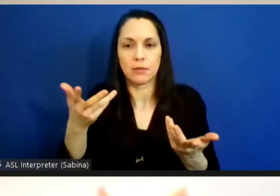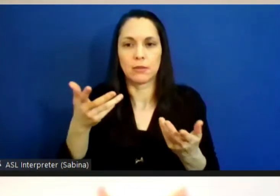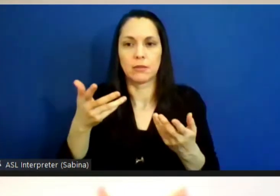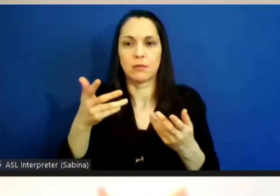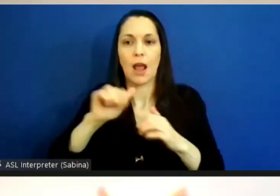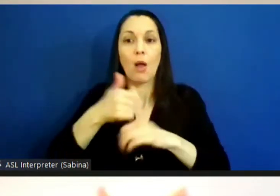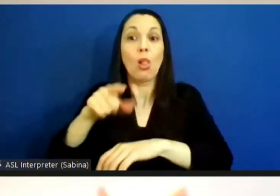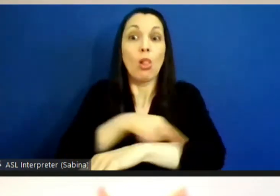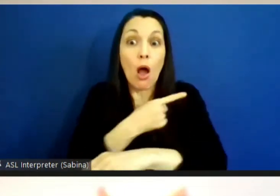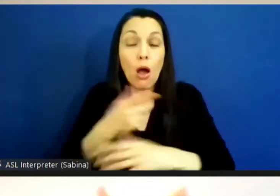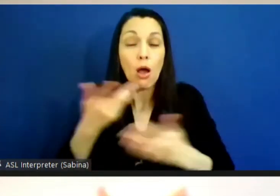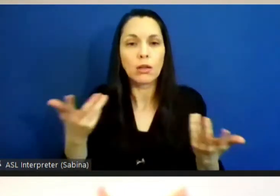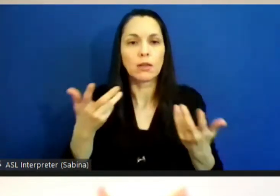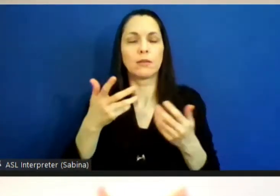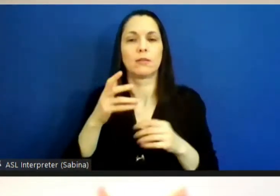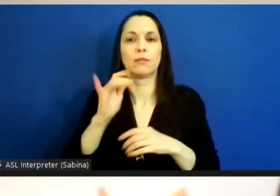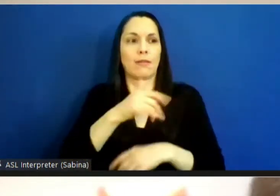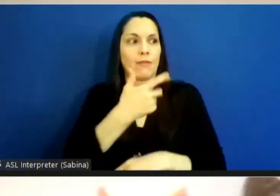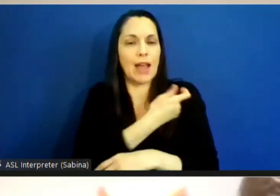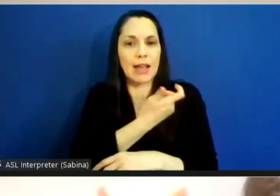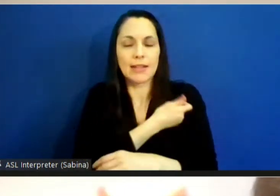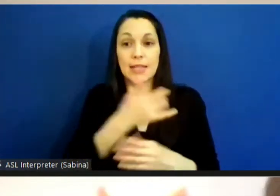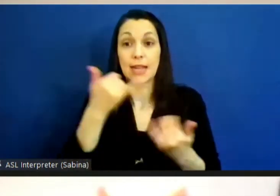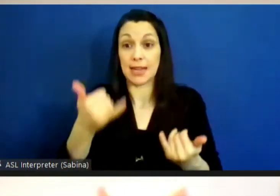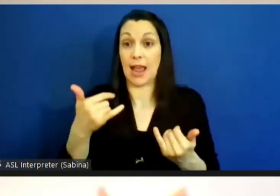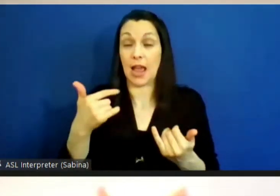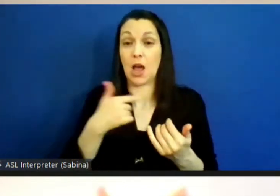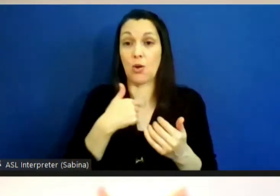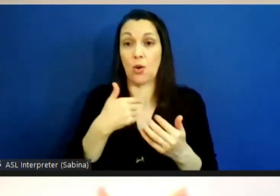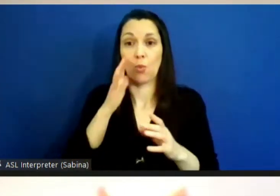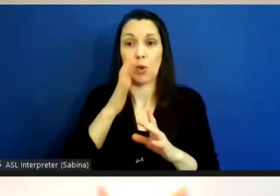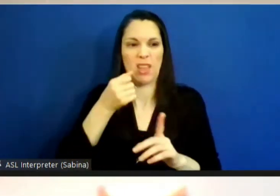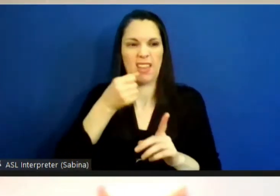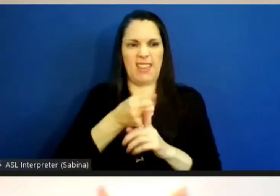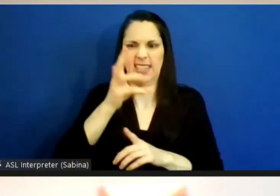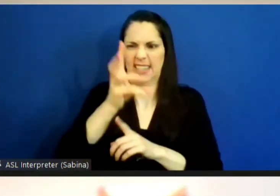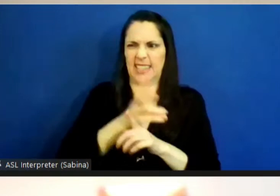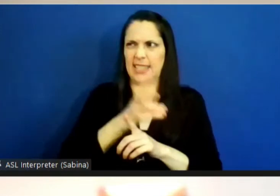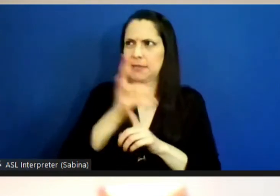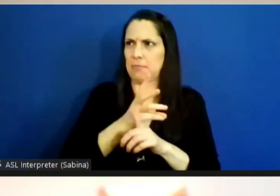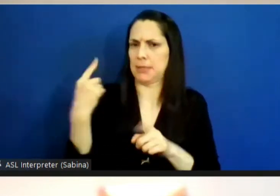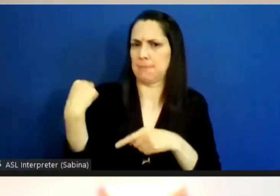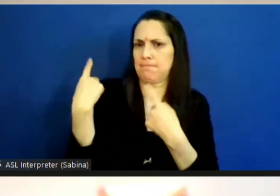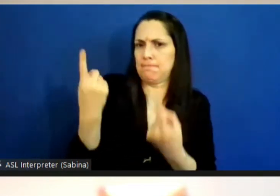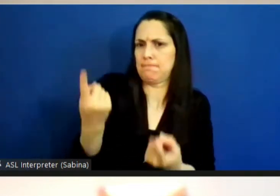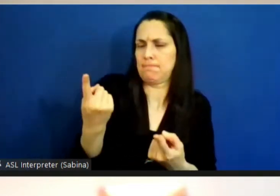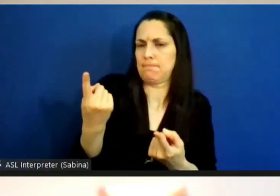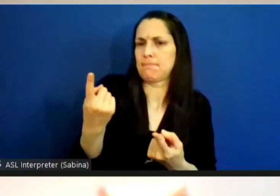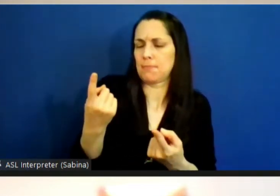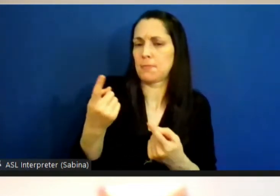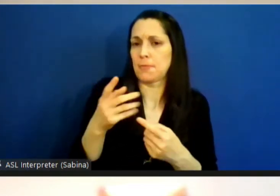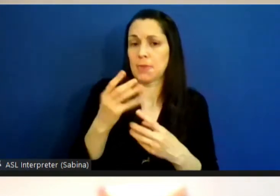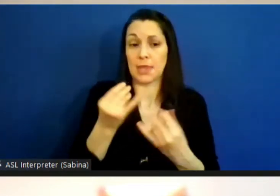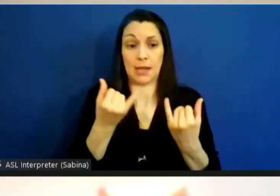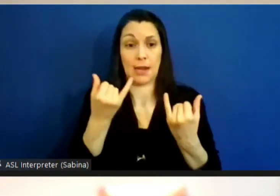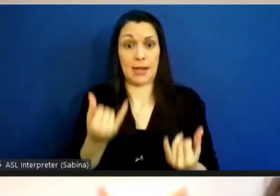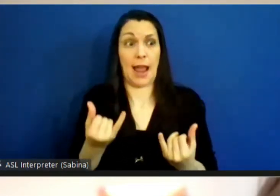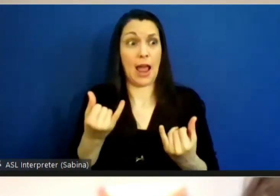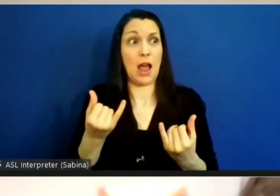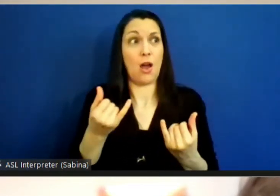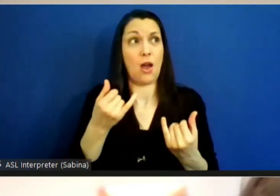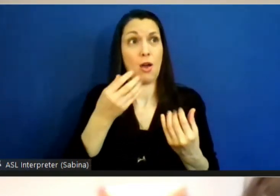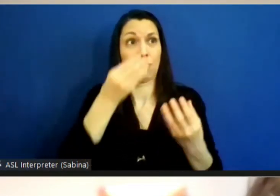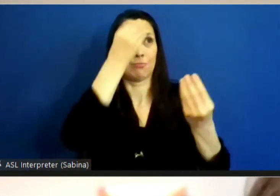vaccines. And so we're hitting 6 months now, and the fact that that they are letting us be together